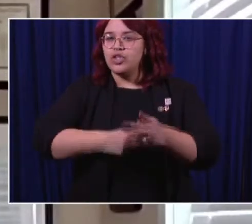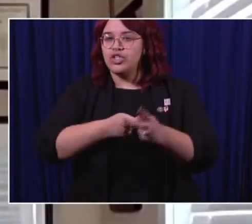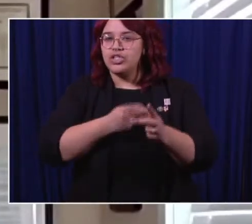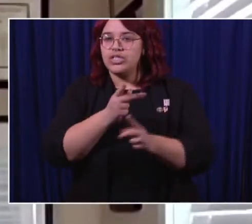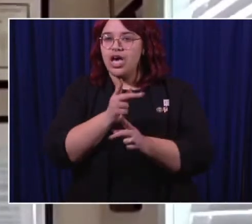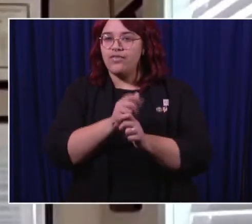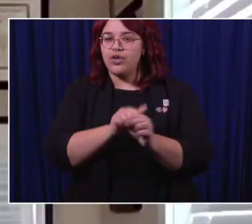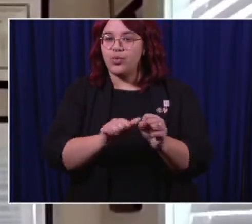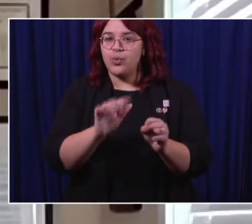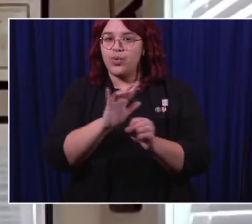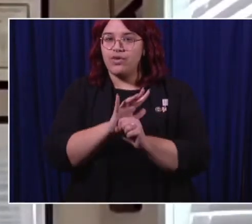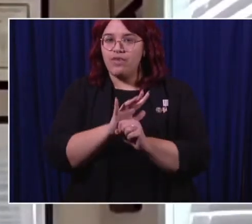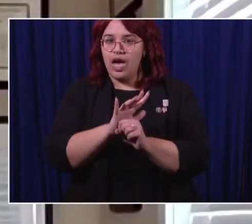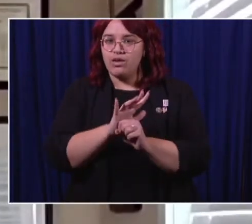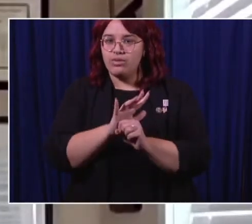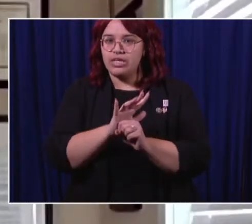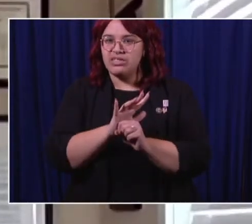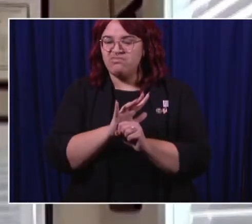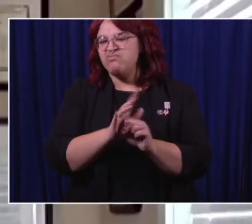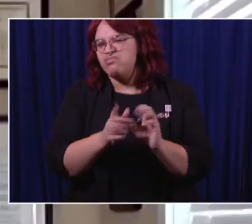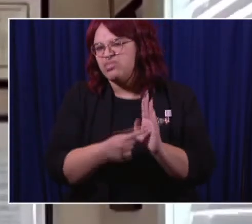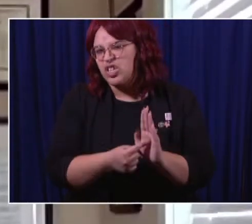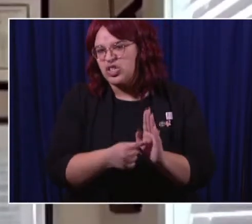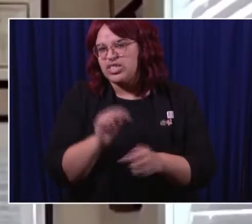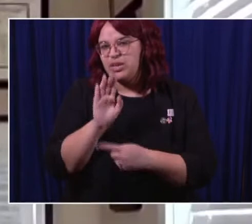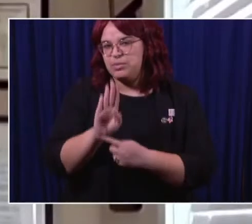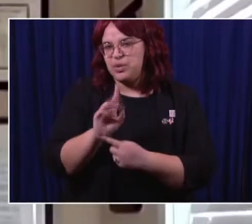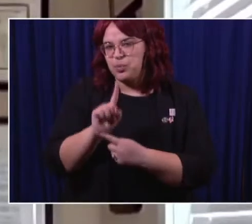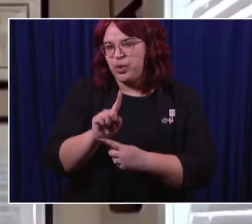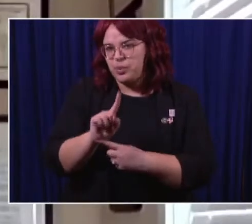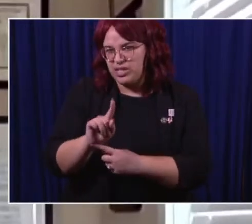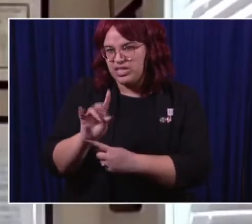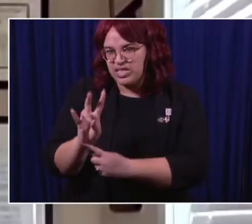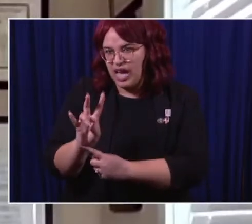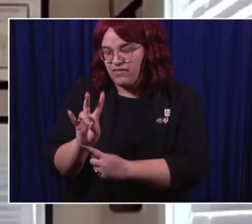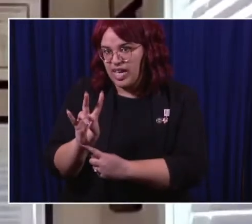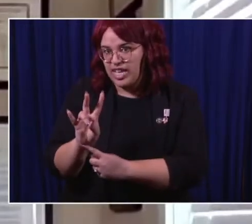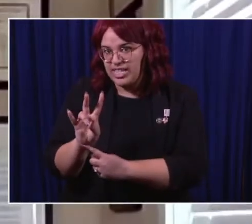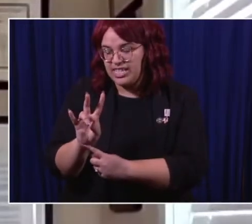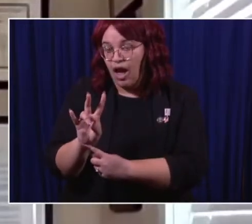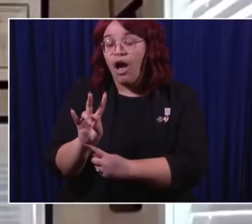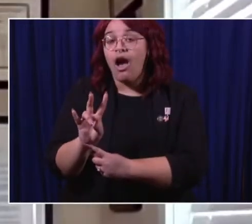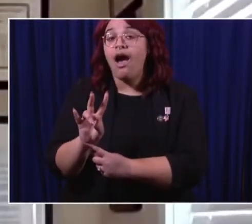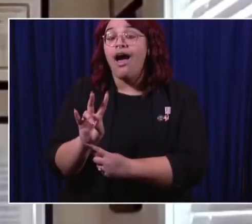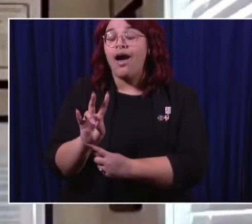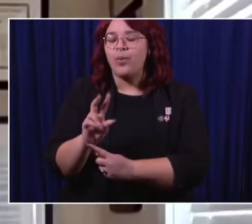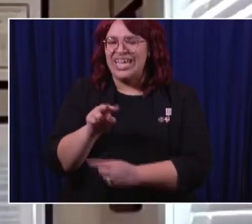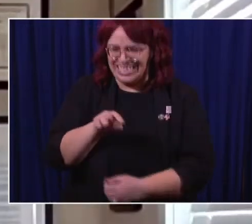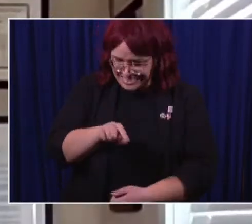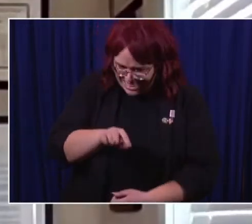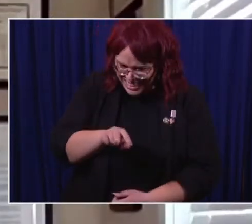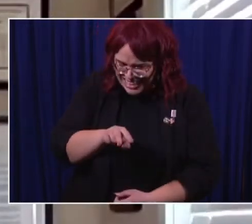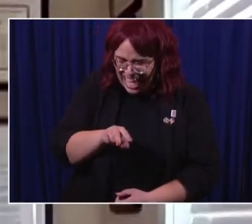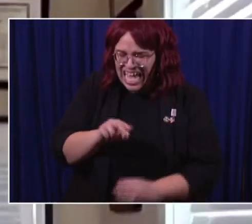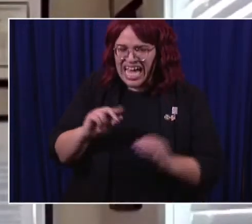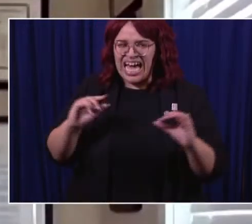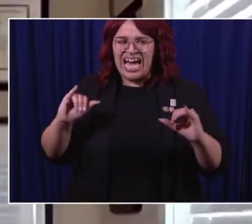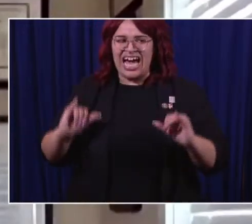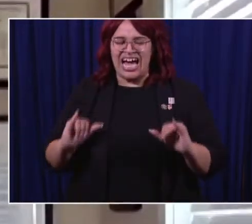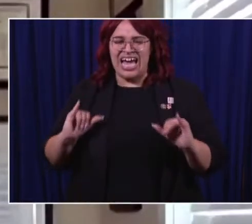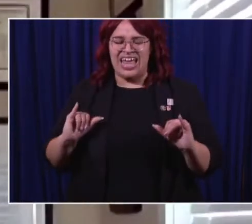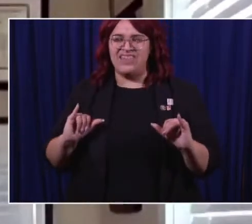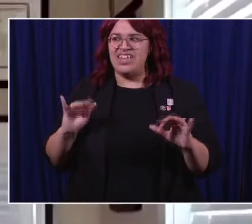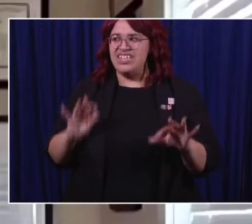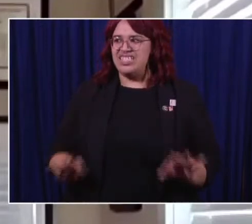just how important it remains for all of us to continue the precautions that we've been following so well: